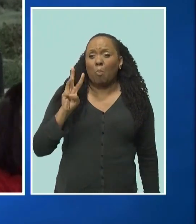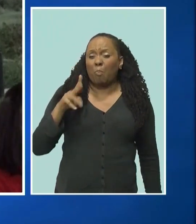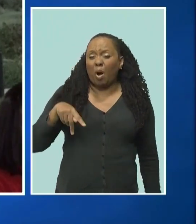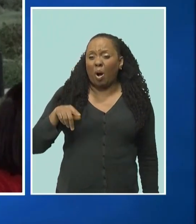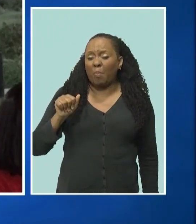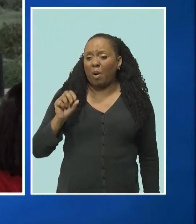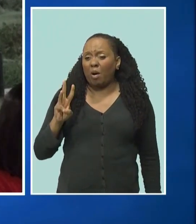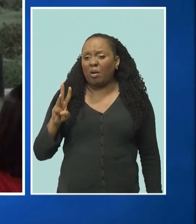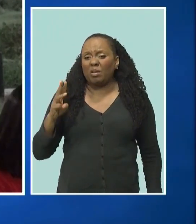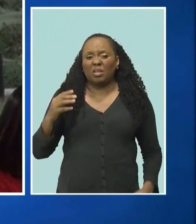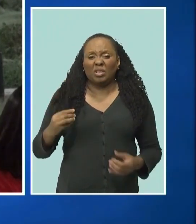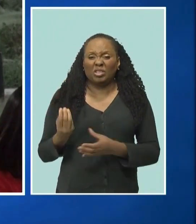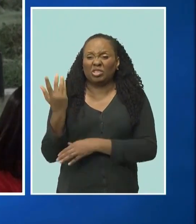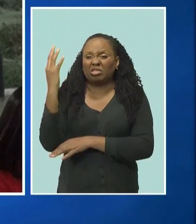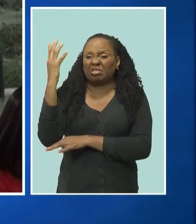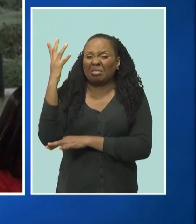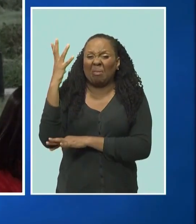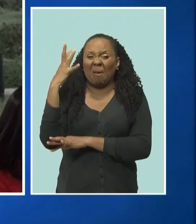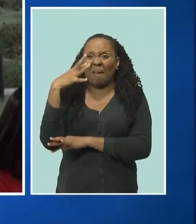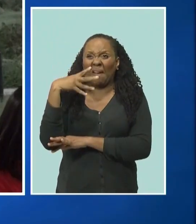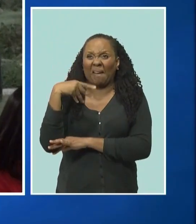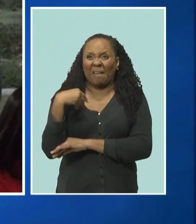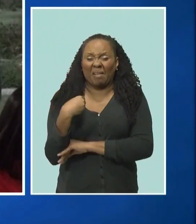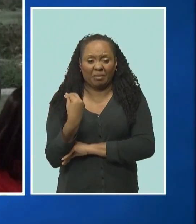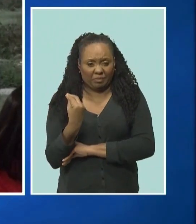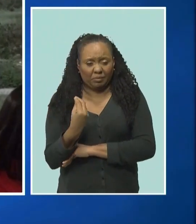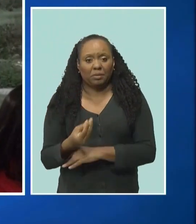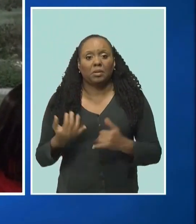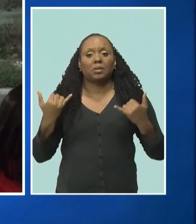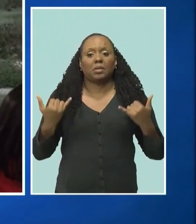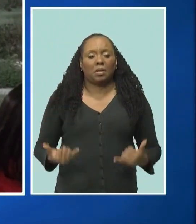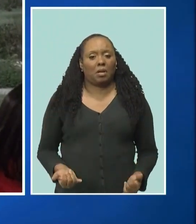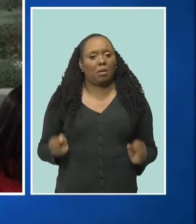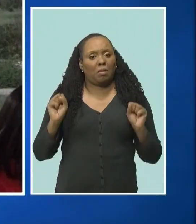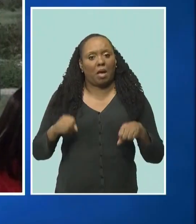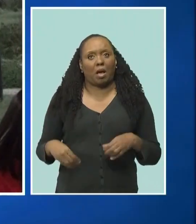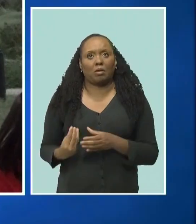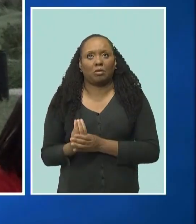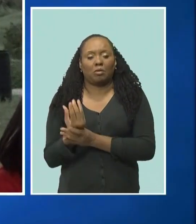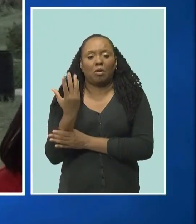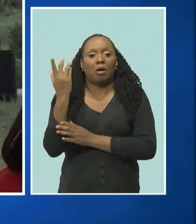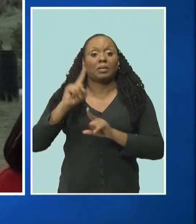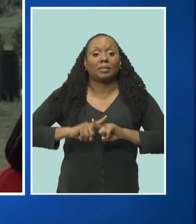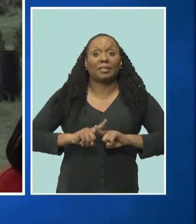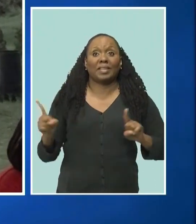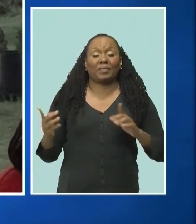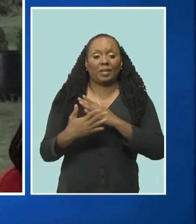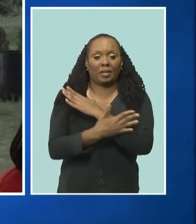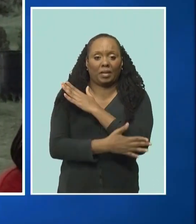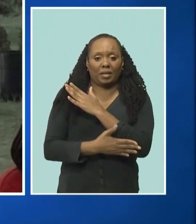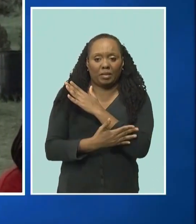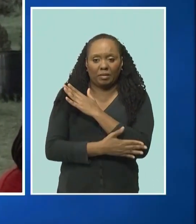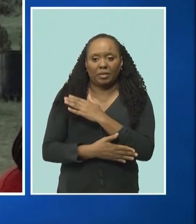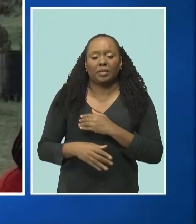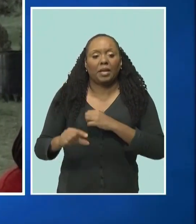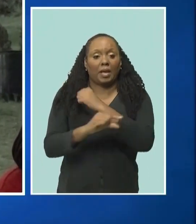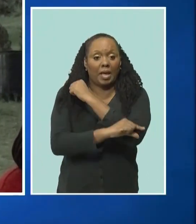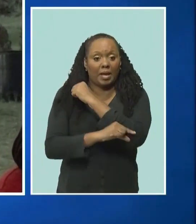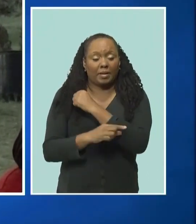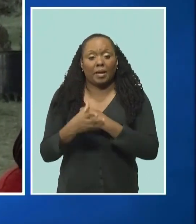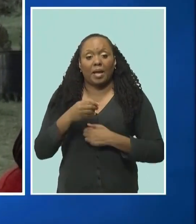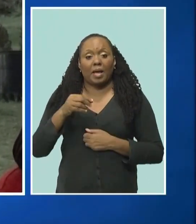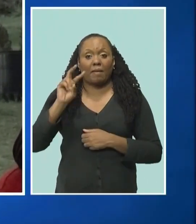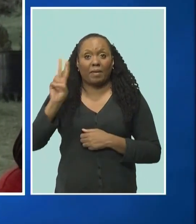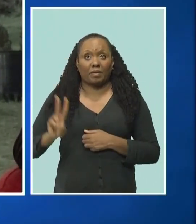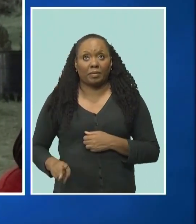now found an opportunity to be able to grow these fruits offshore to be sent to Barbados. We have a